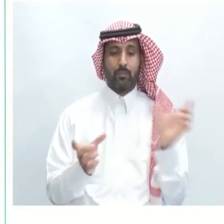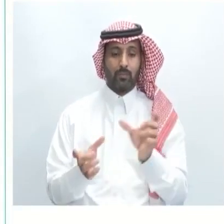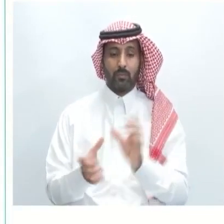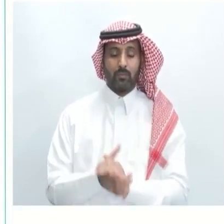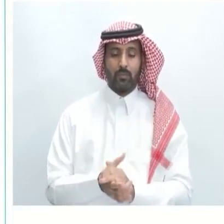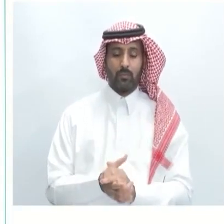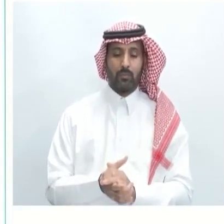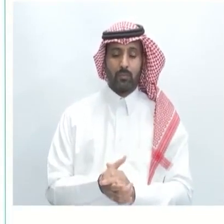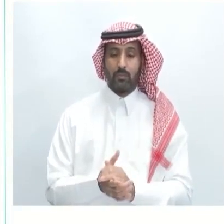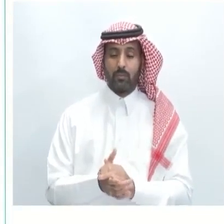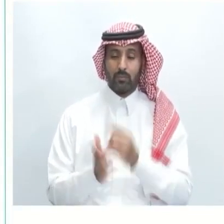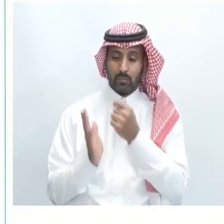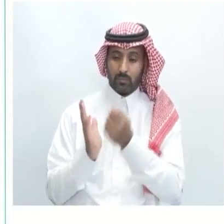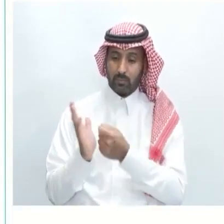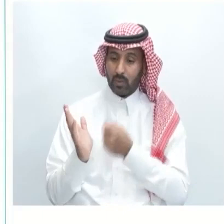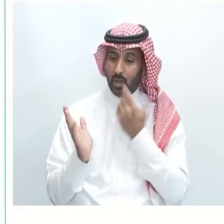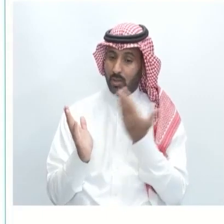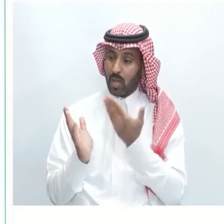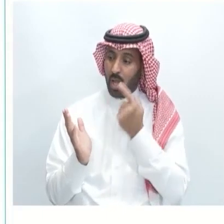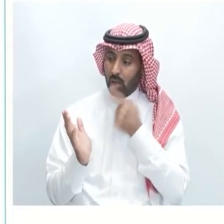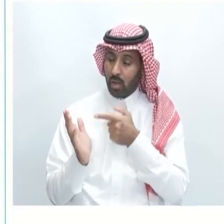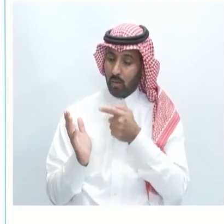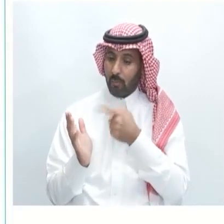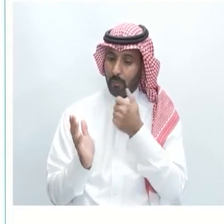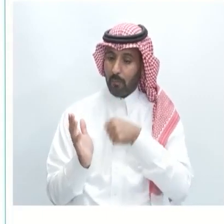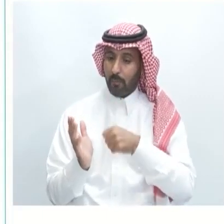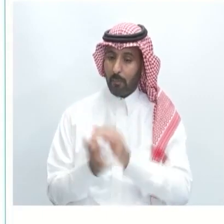say, statistics. So let's listen again.